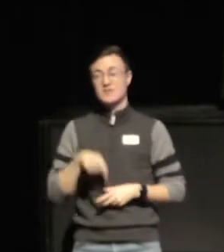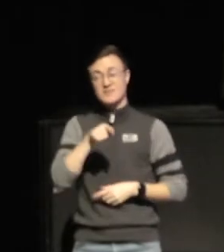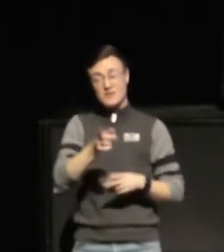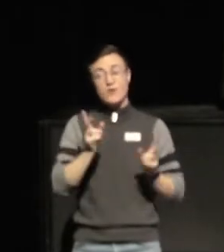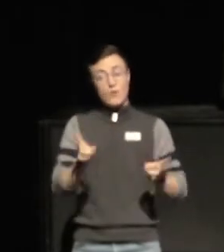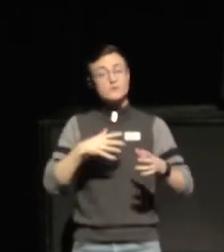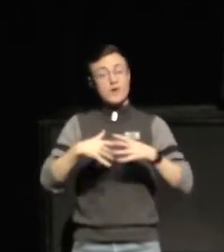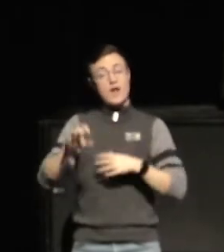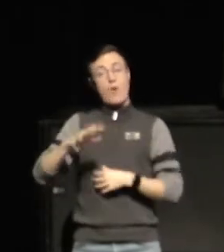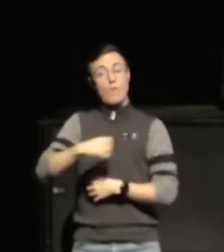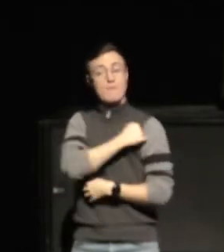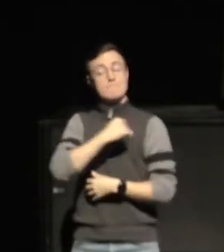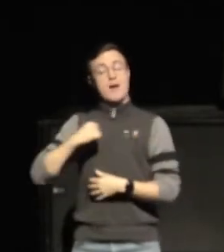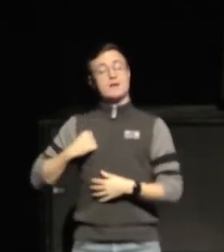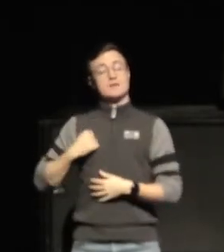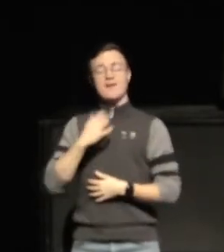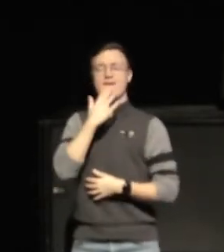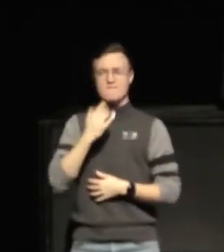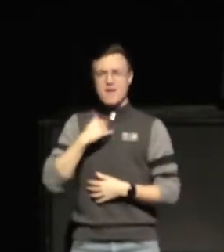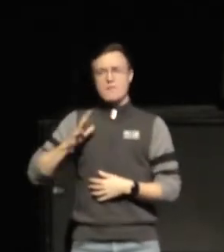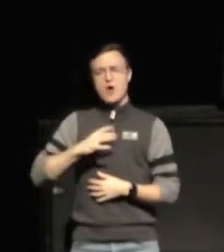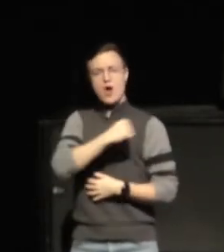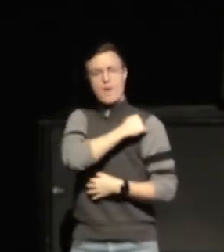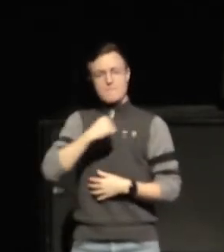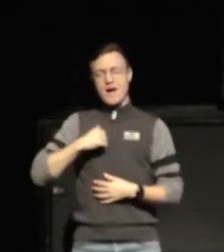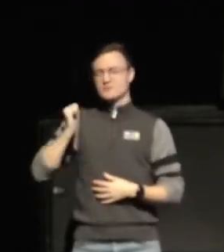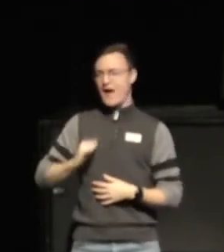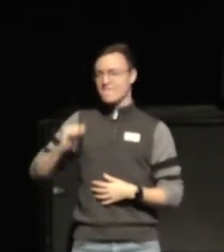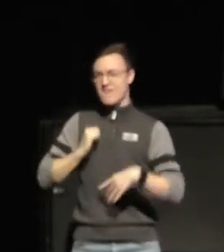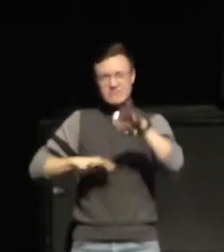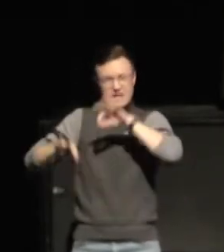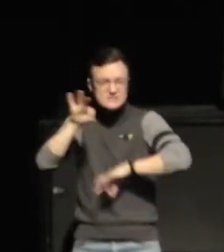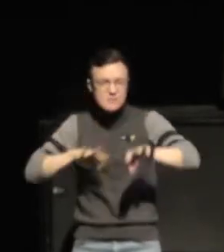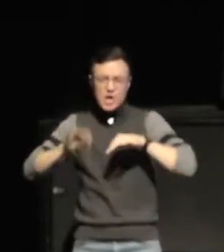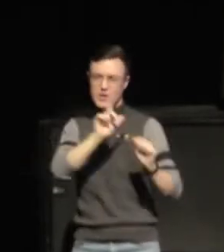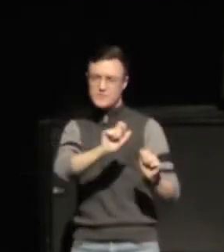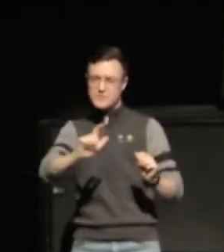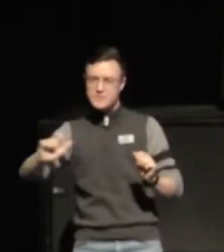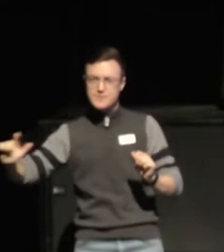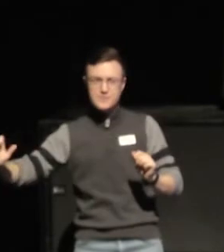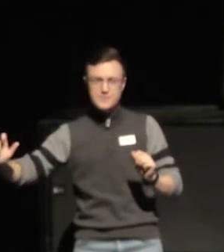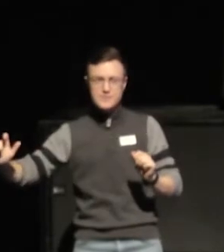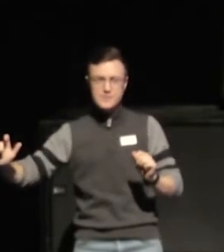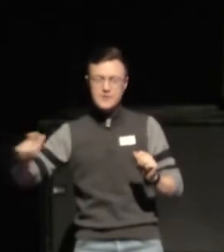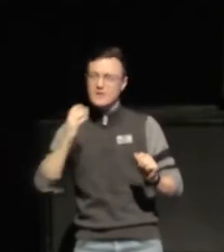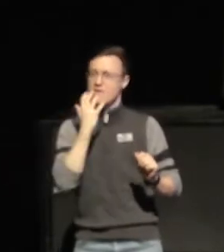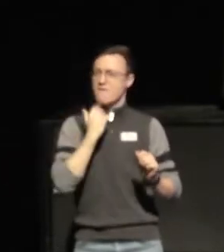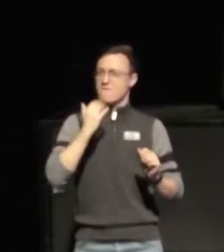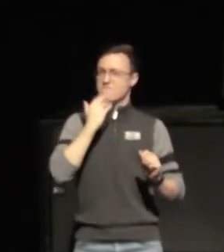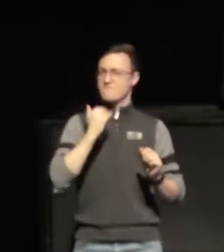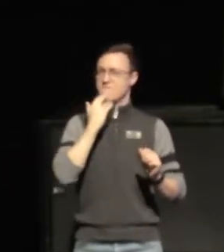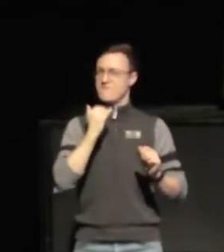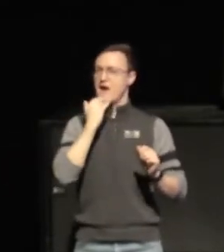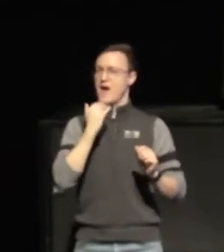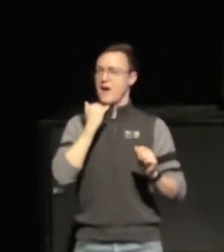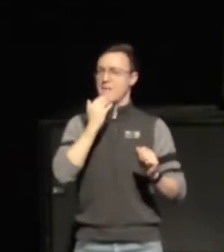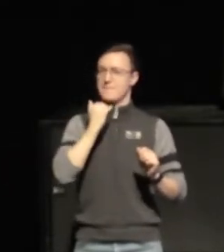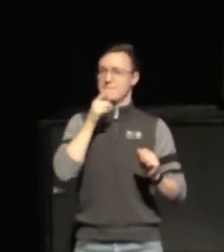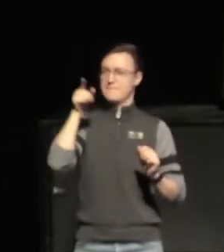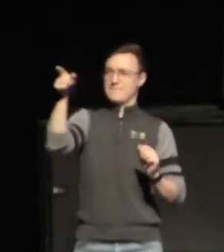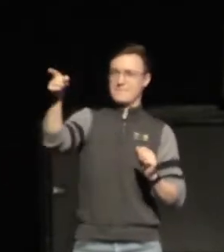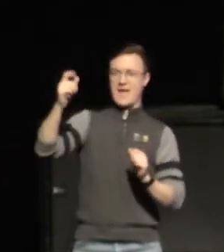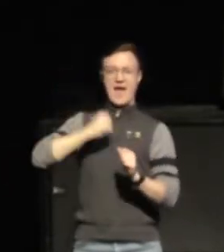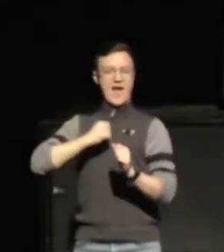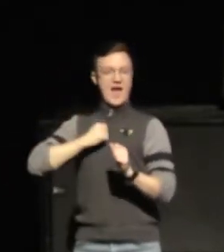power, like who has then the power to use these pesticides, who the farmers have to buy